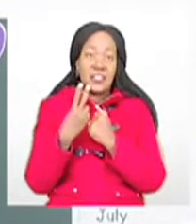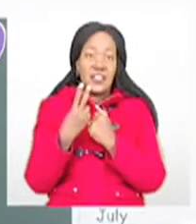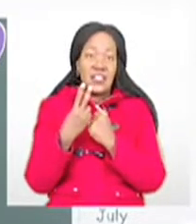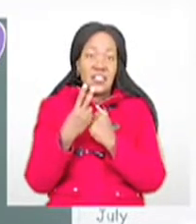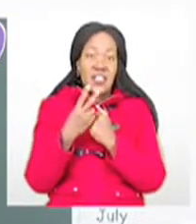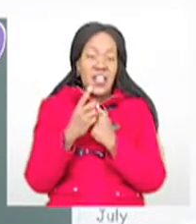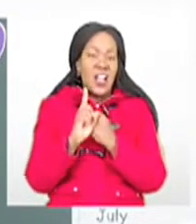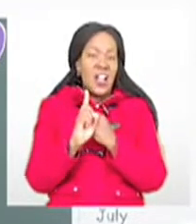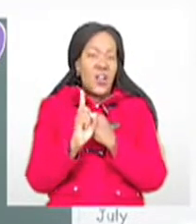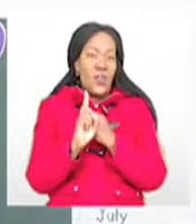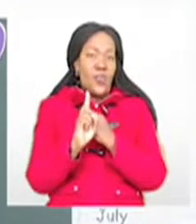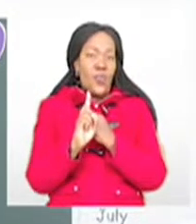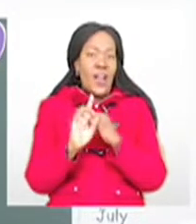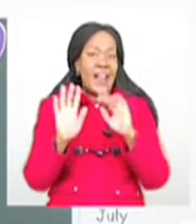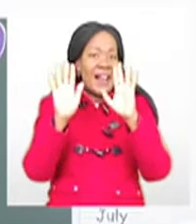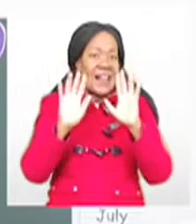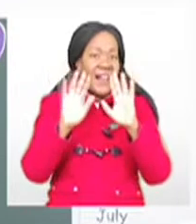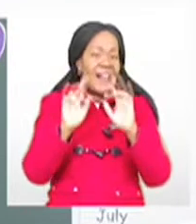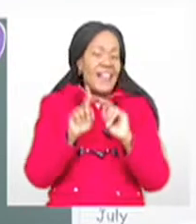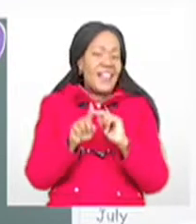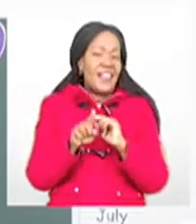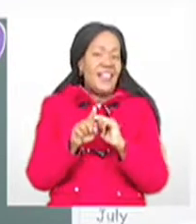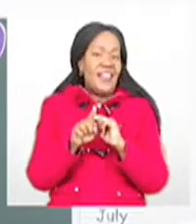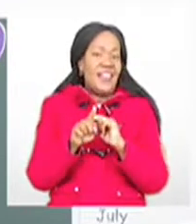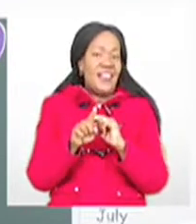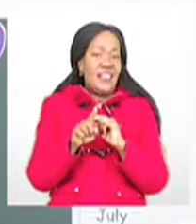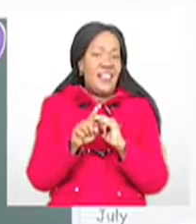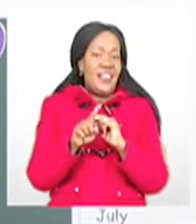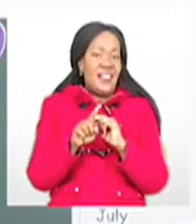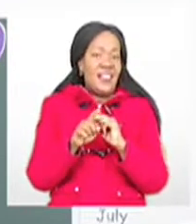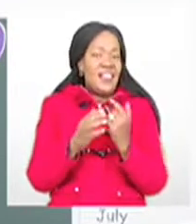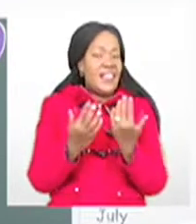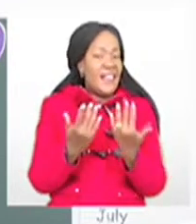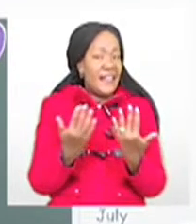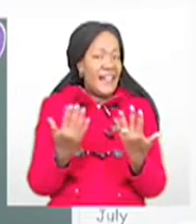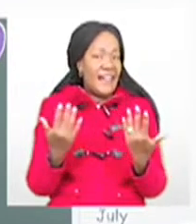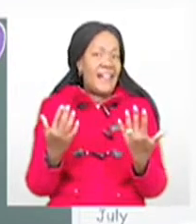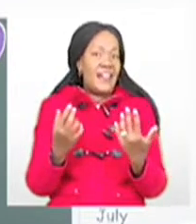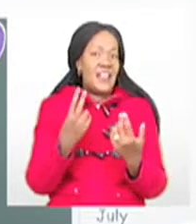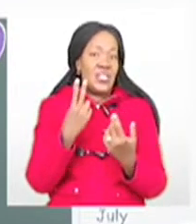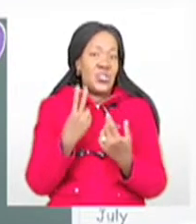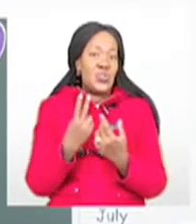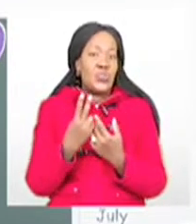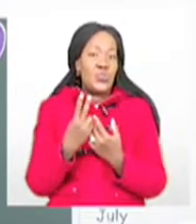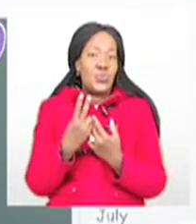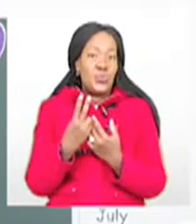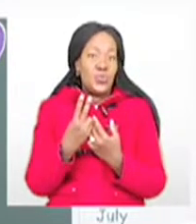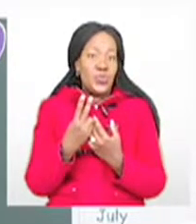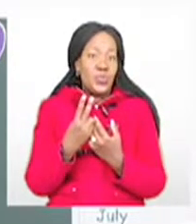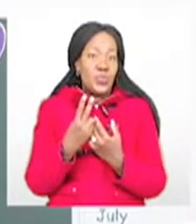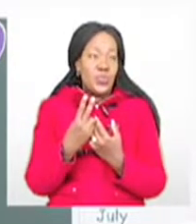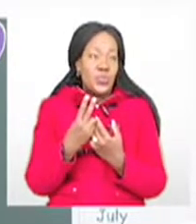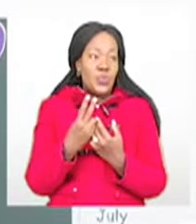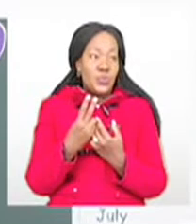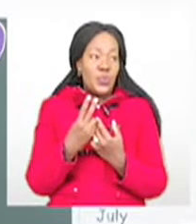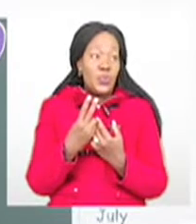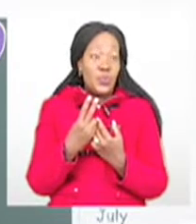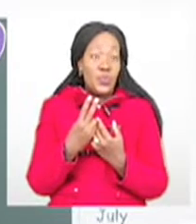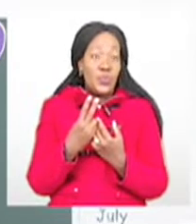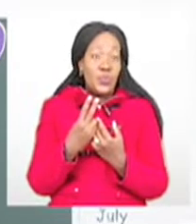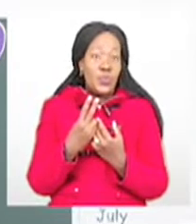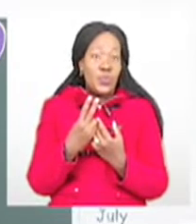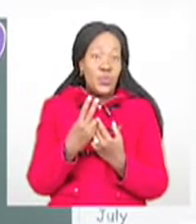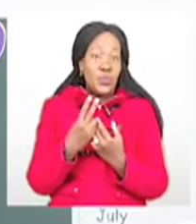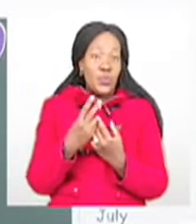what colors are they? There are two green apples. And I